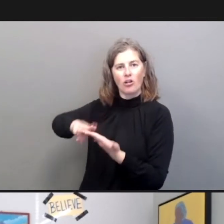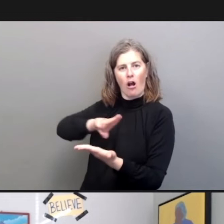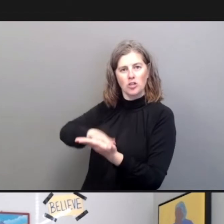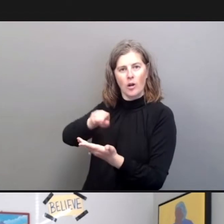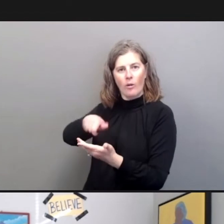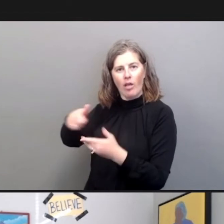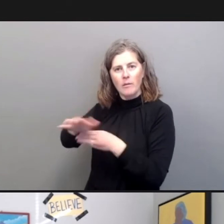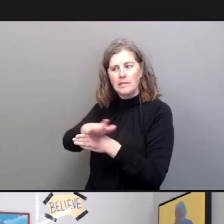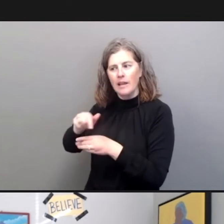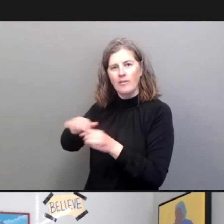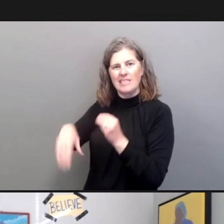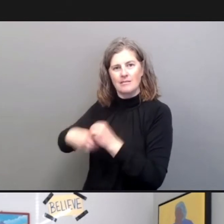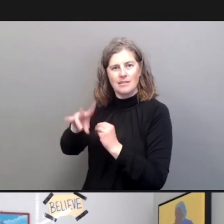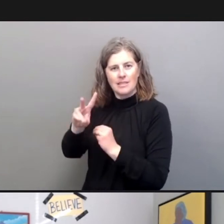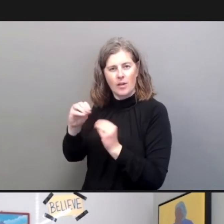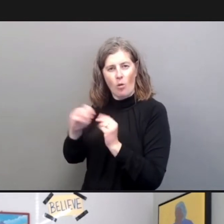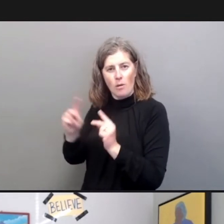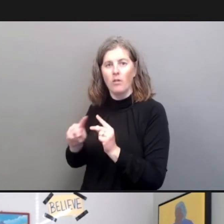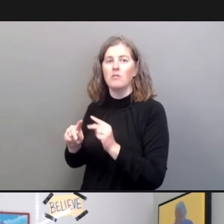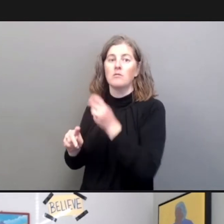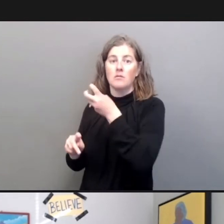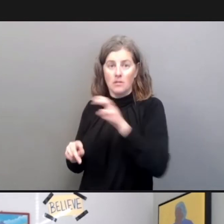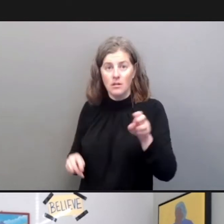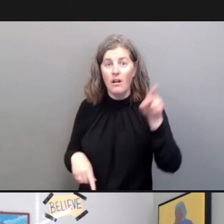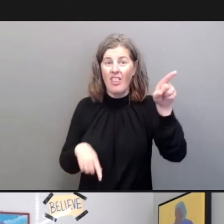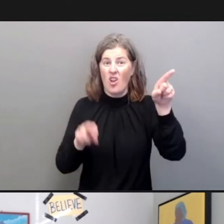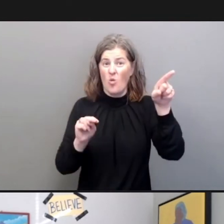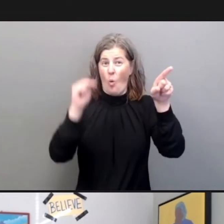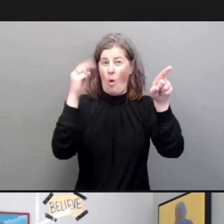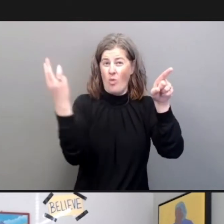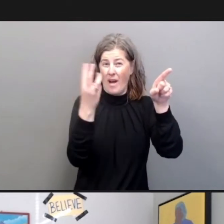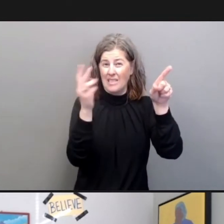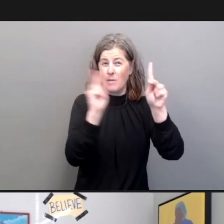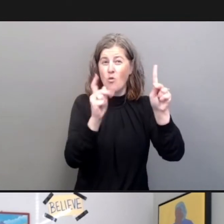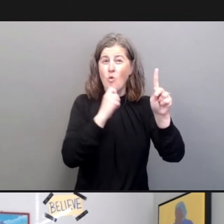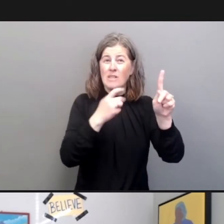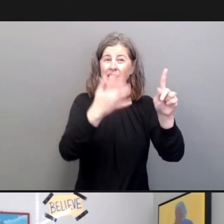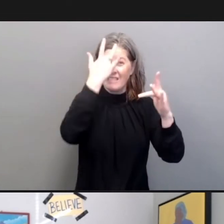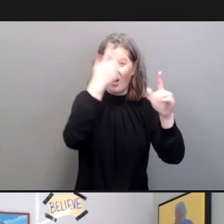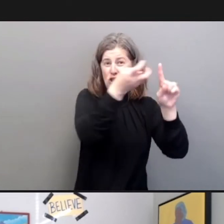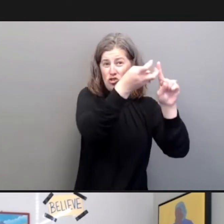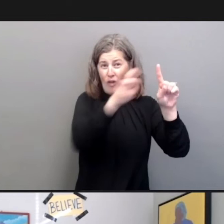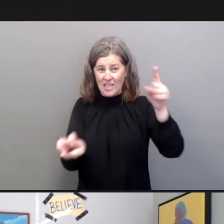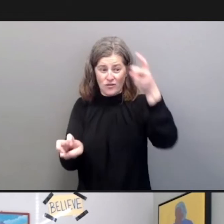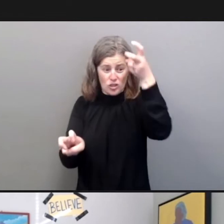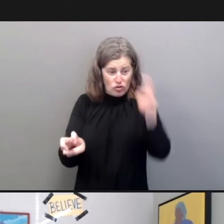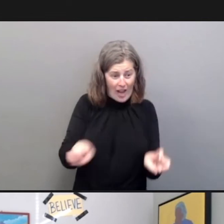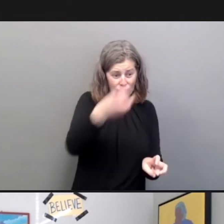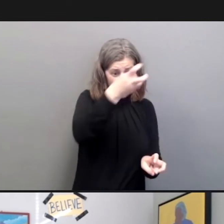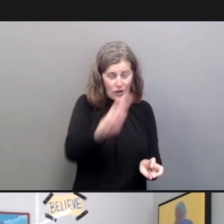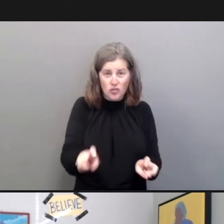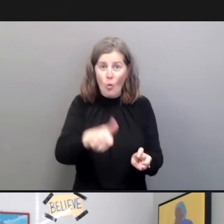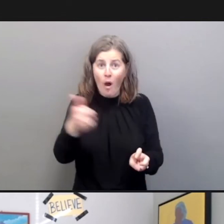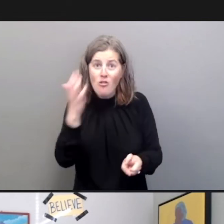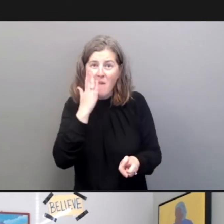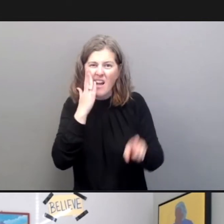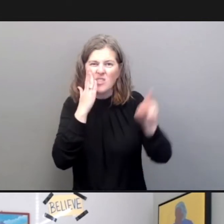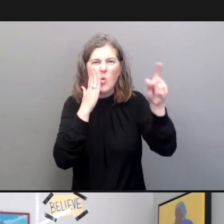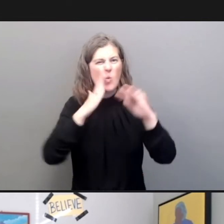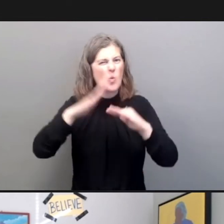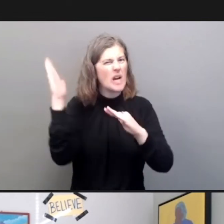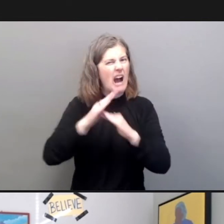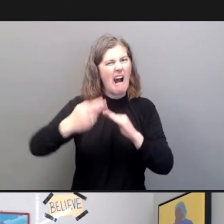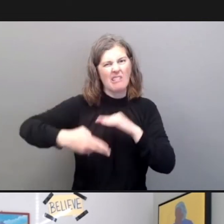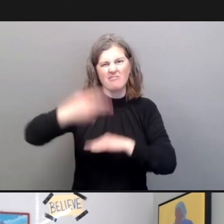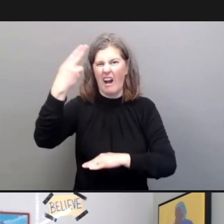70 people. Transfer rates from the Northwest, though, have been at all-time highs this past